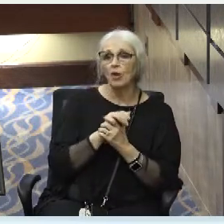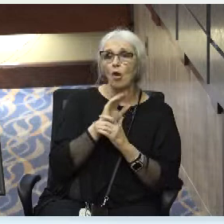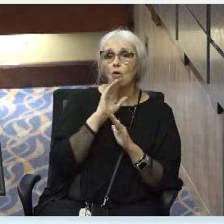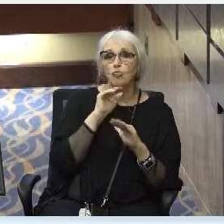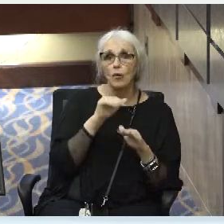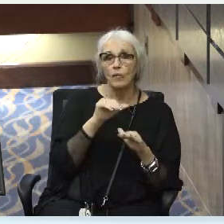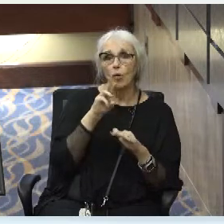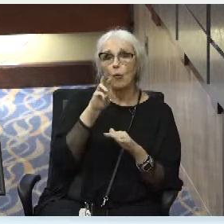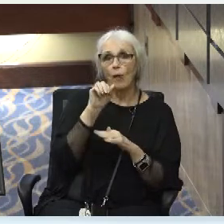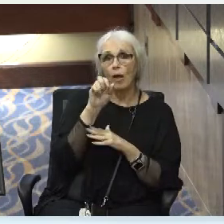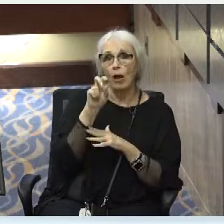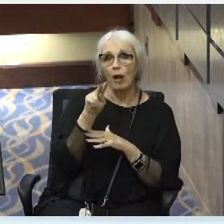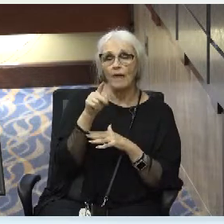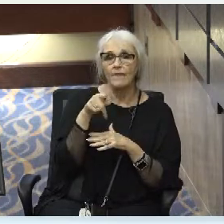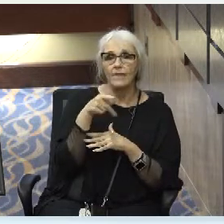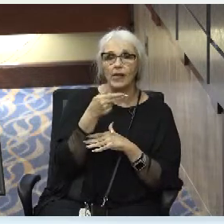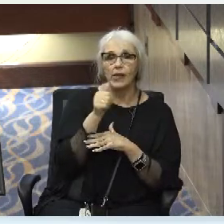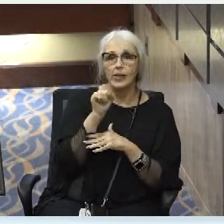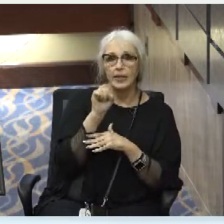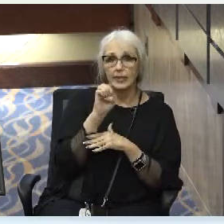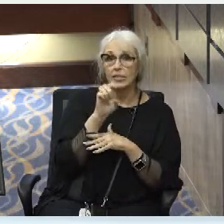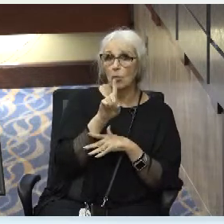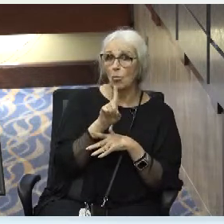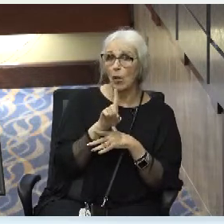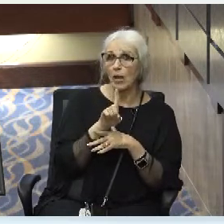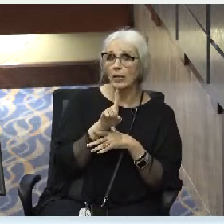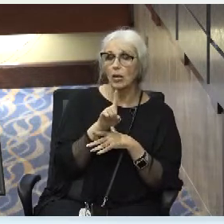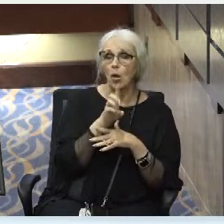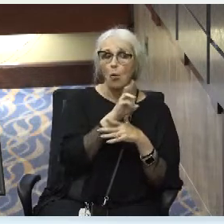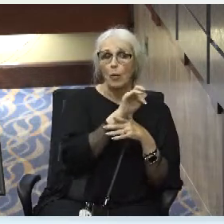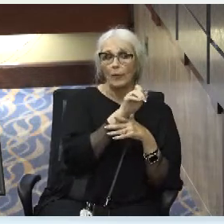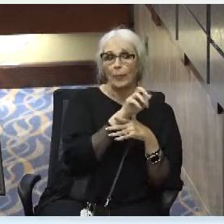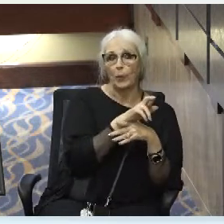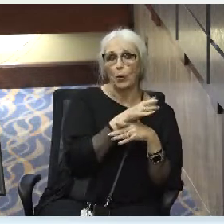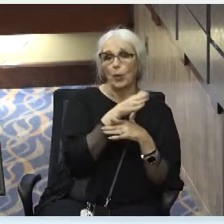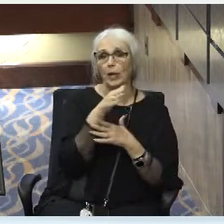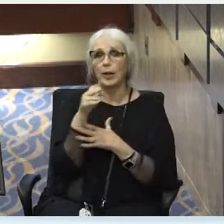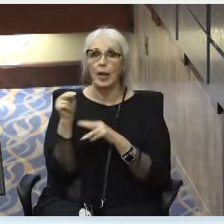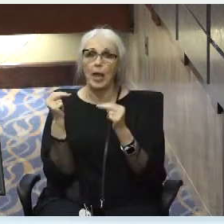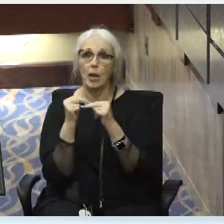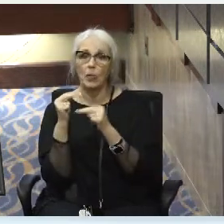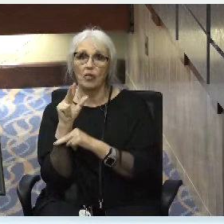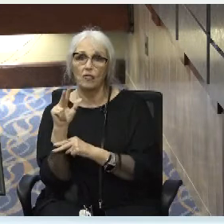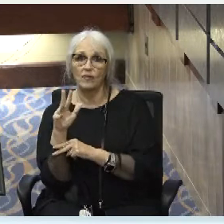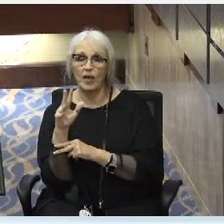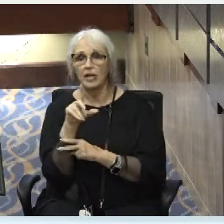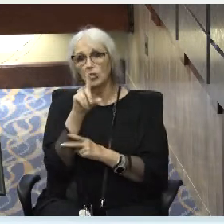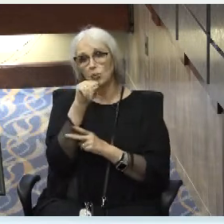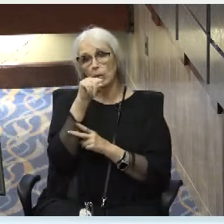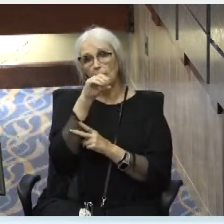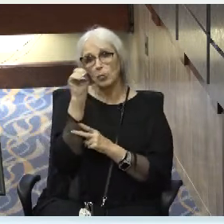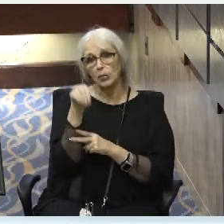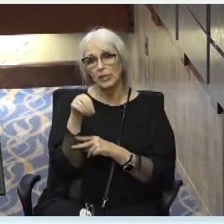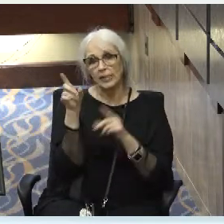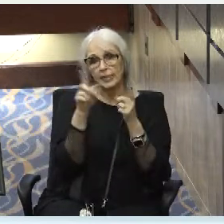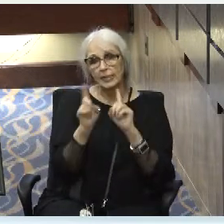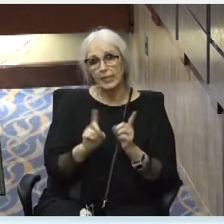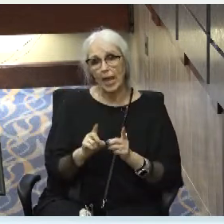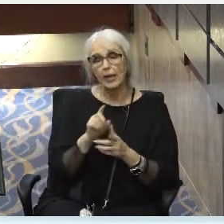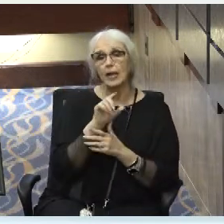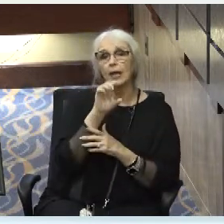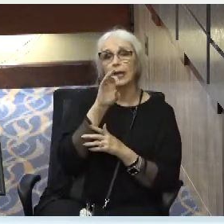Riverwalk Phase 1. Phase 1 is between Webster Avenue and Interstate 35, and it's 20% design. And Clay